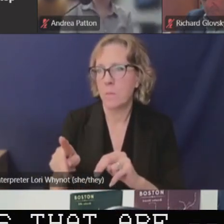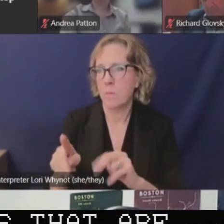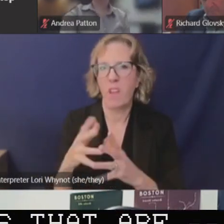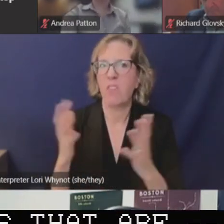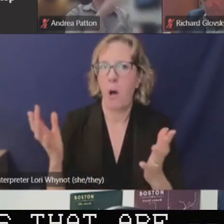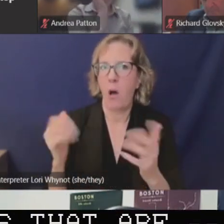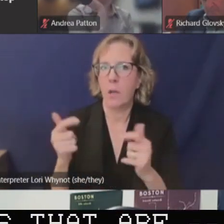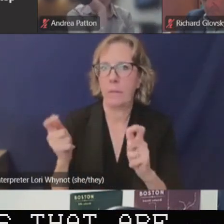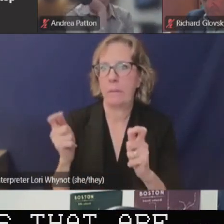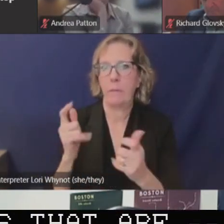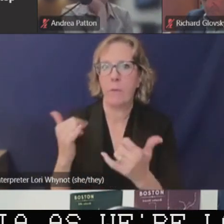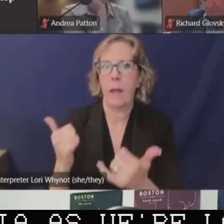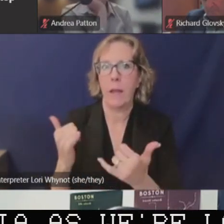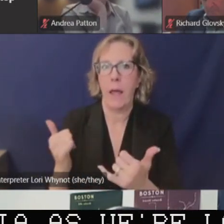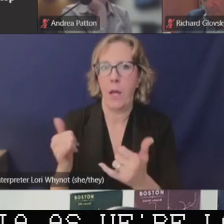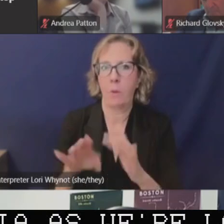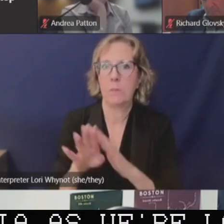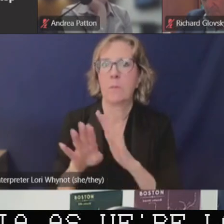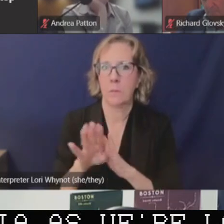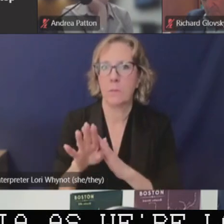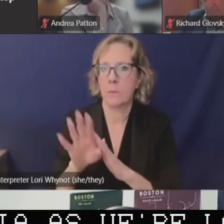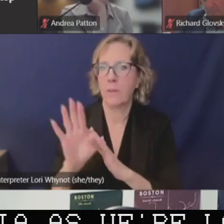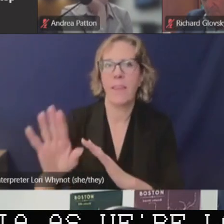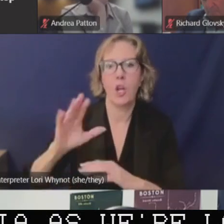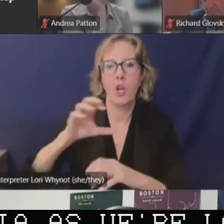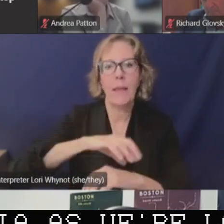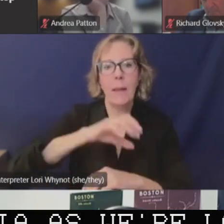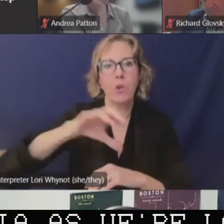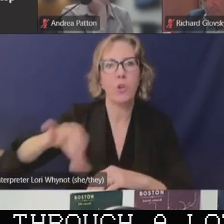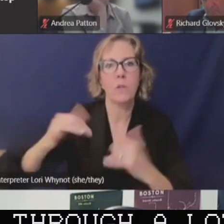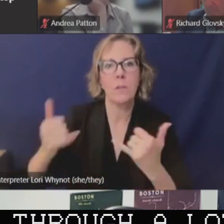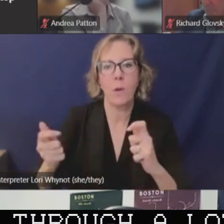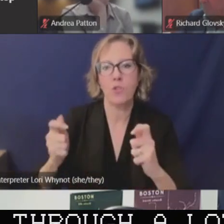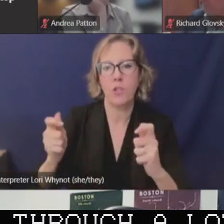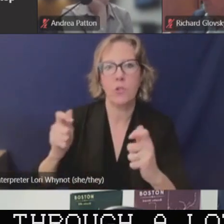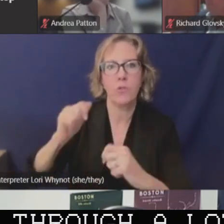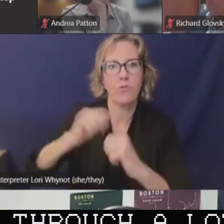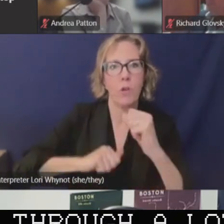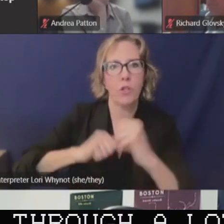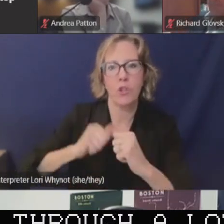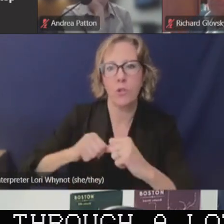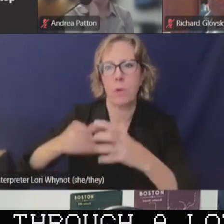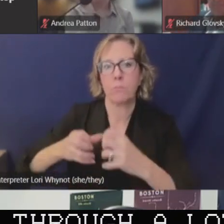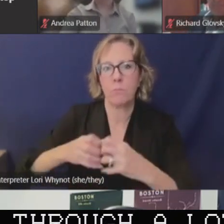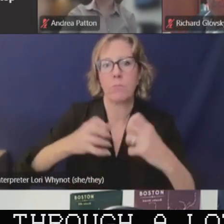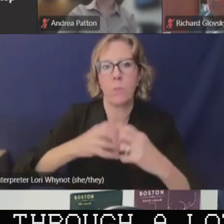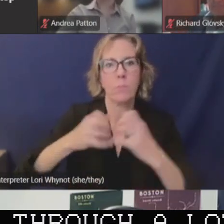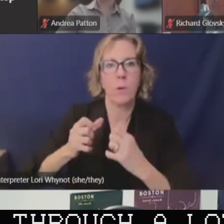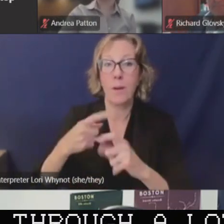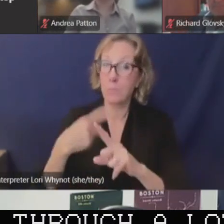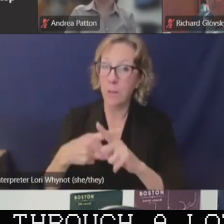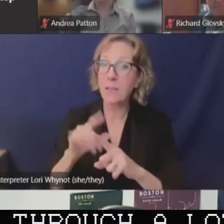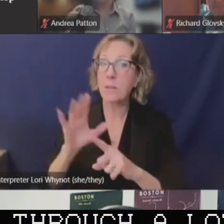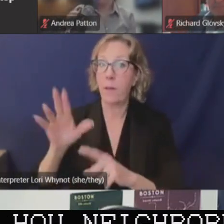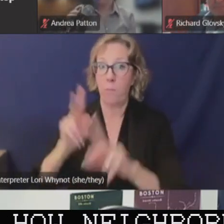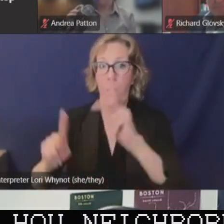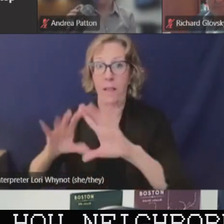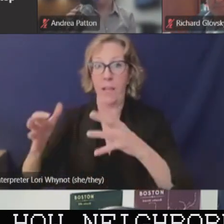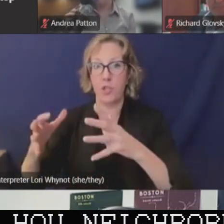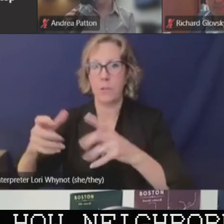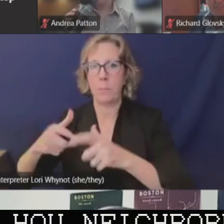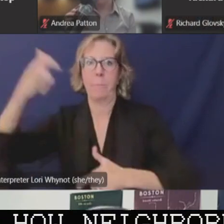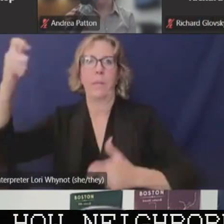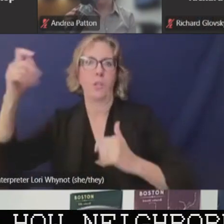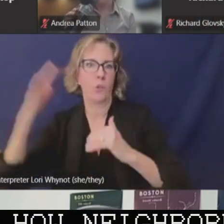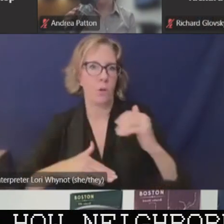and changes in how neighborhoods are structured, and it has a bigger population size to Boston. And along with that, we